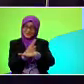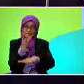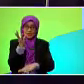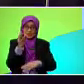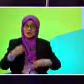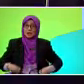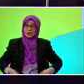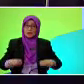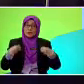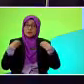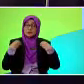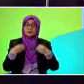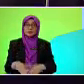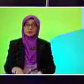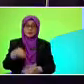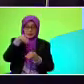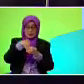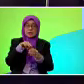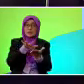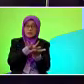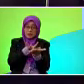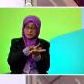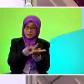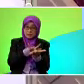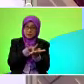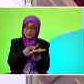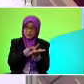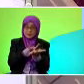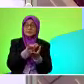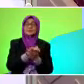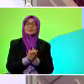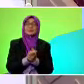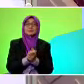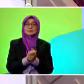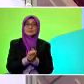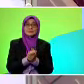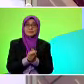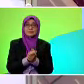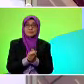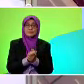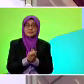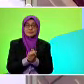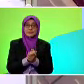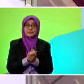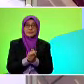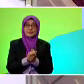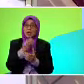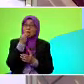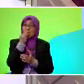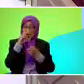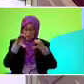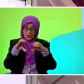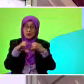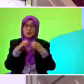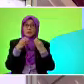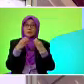microorganism. In medicine, it can produce antibiotic and also vaccines. In production of food